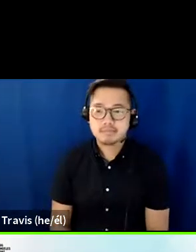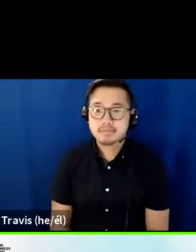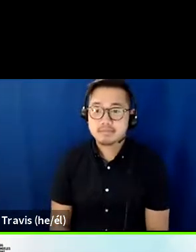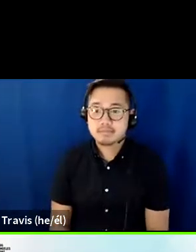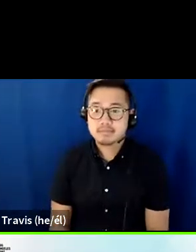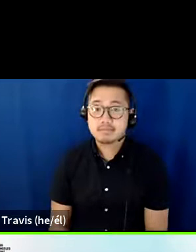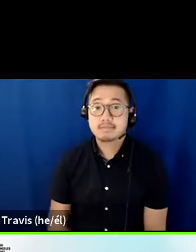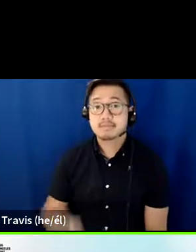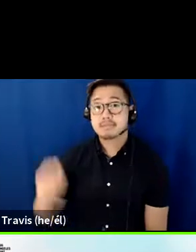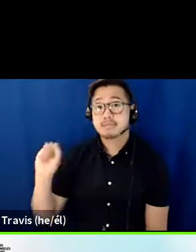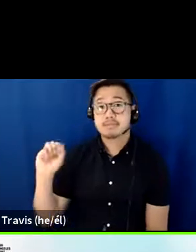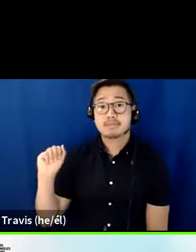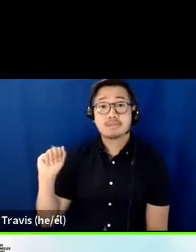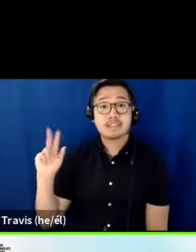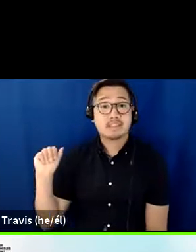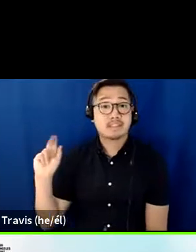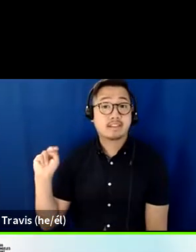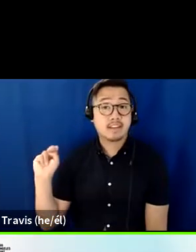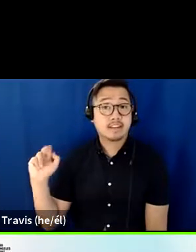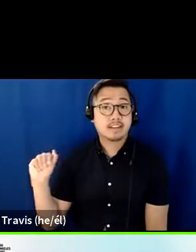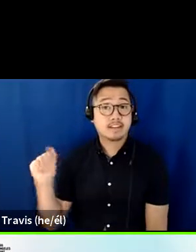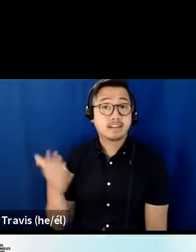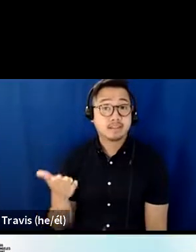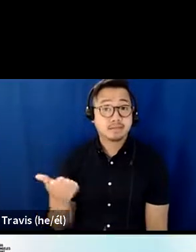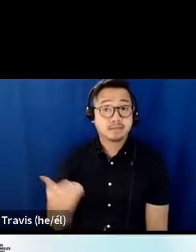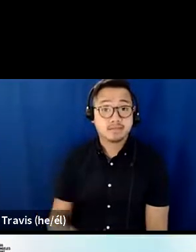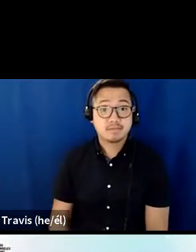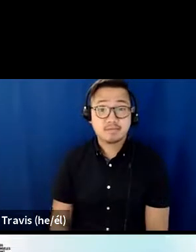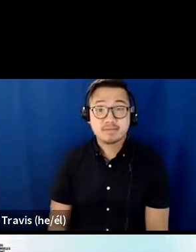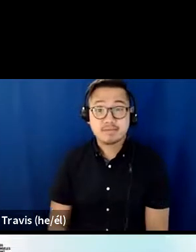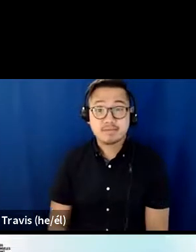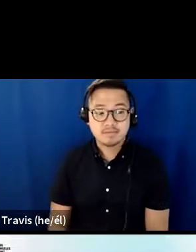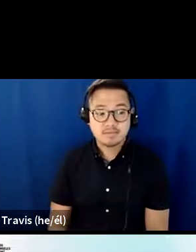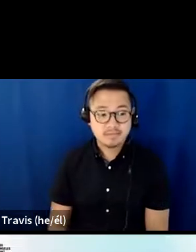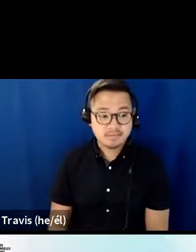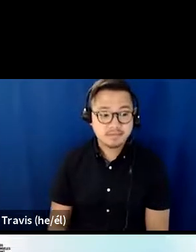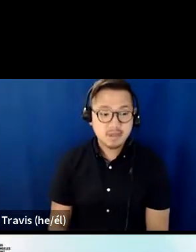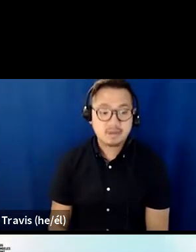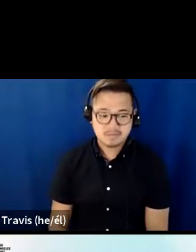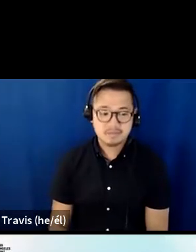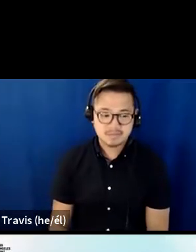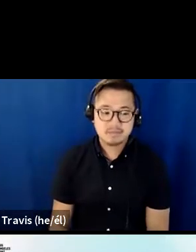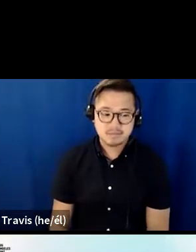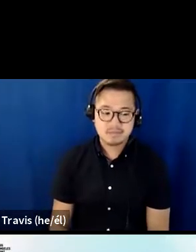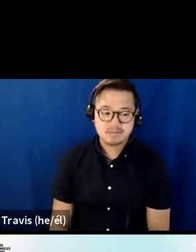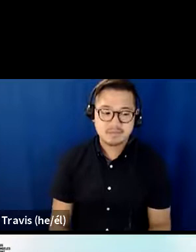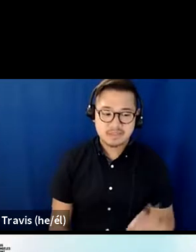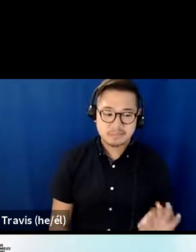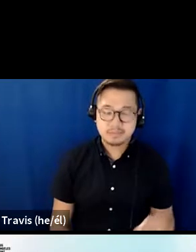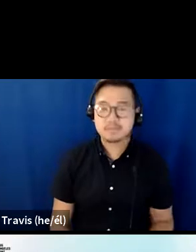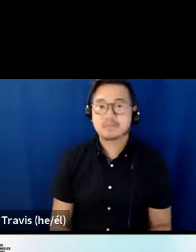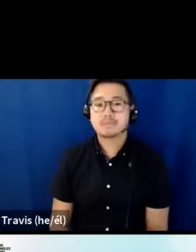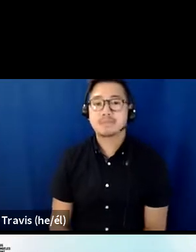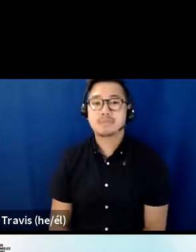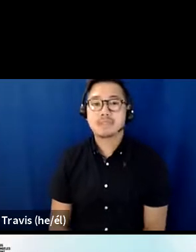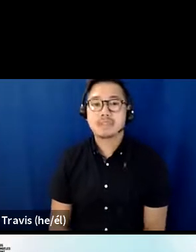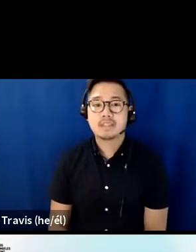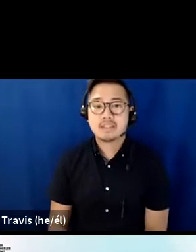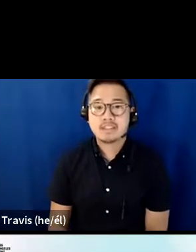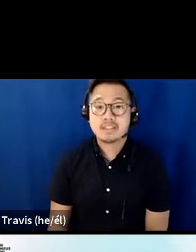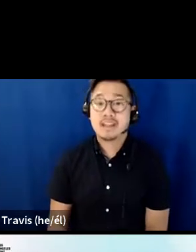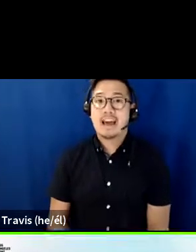SaVanna, you got that for me? Yeah, but yes, I do. I just ain't want to jump for the bullet, always being the first